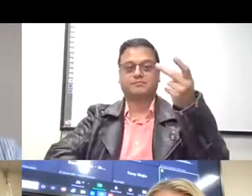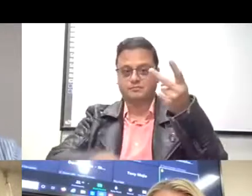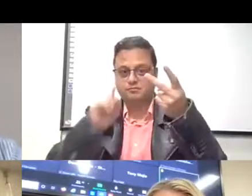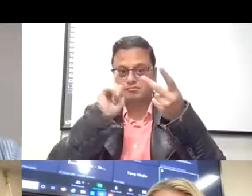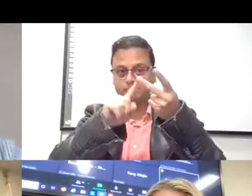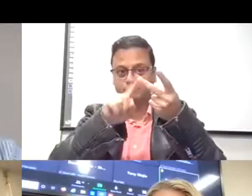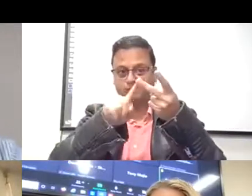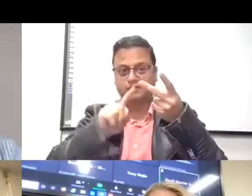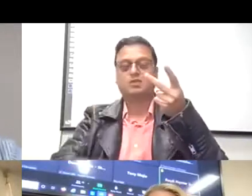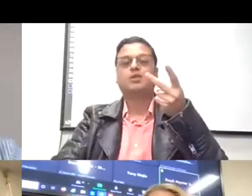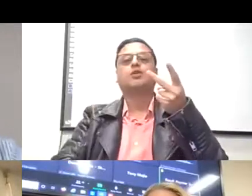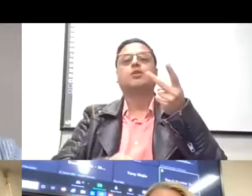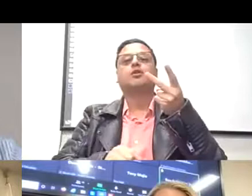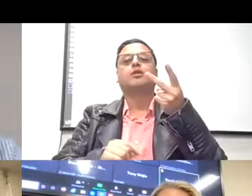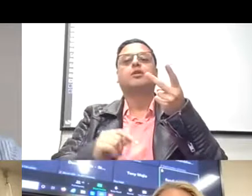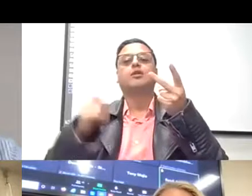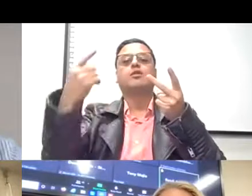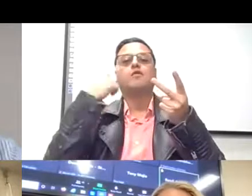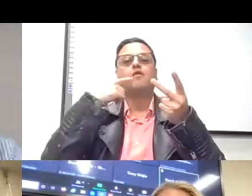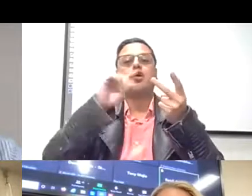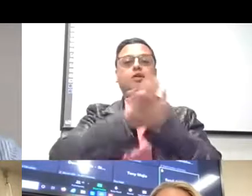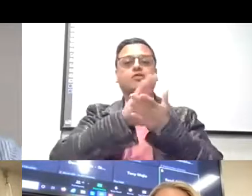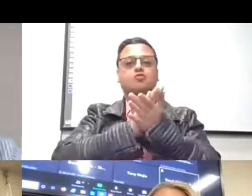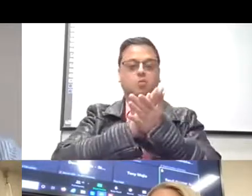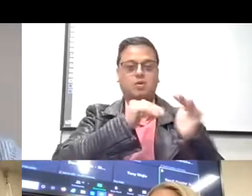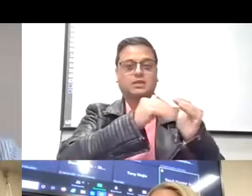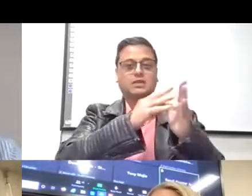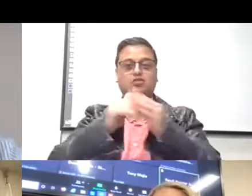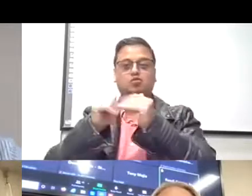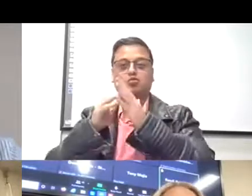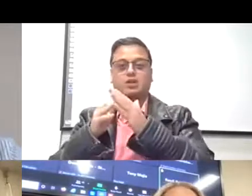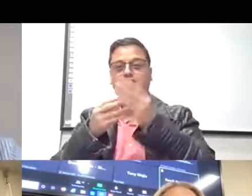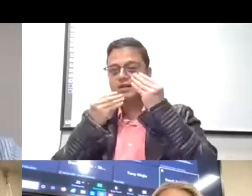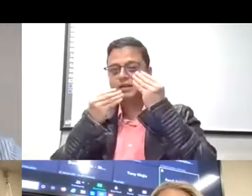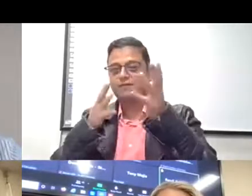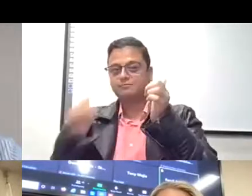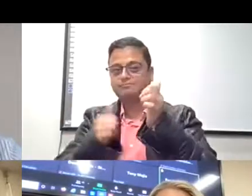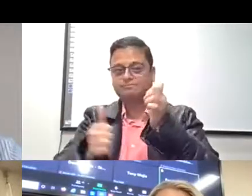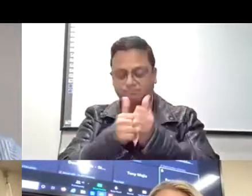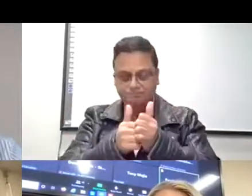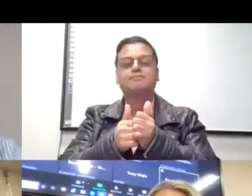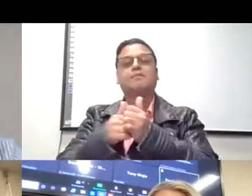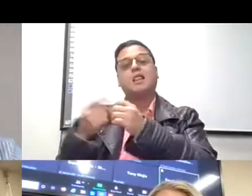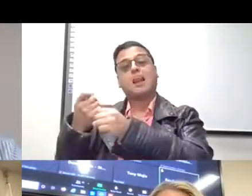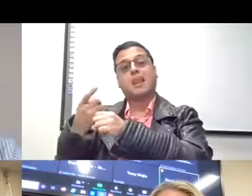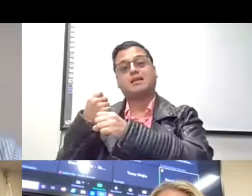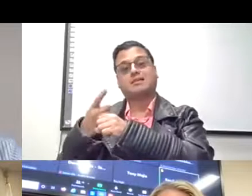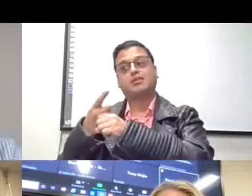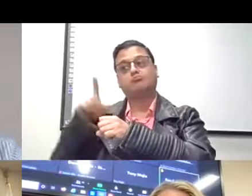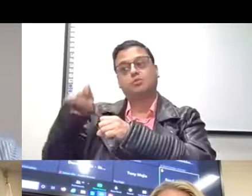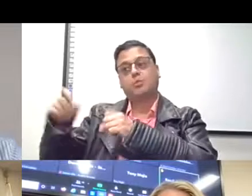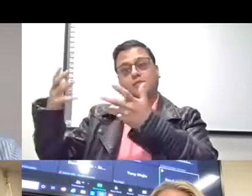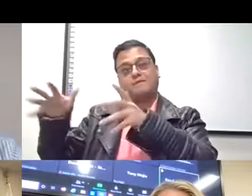two, so with the school construction updates, those, at least as of last year, those are supposed to have been